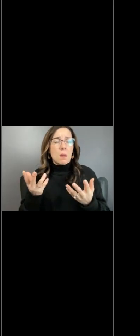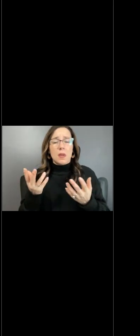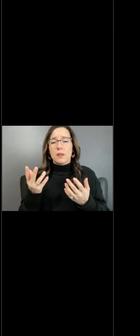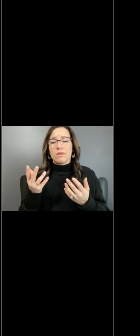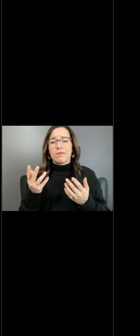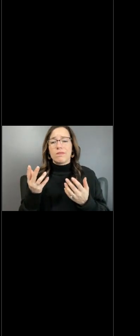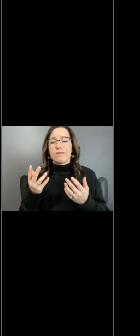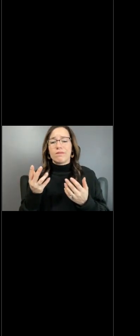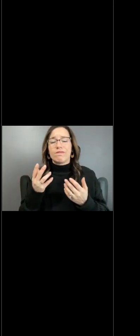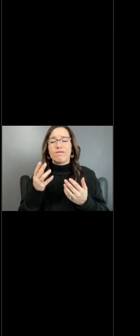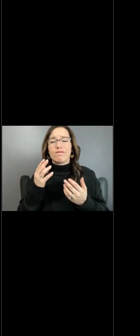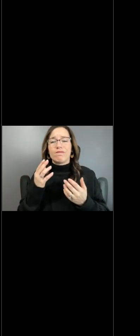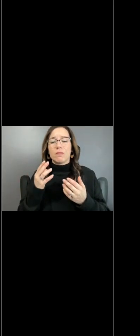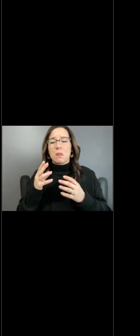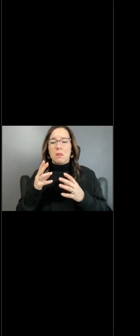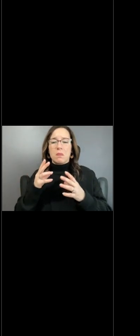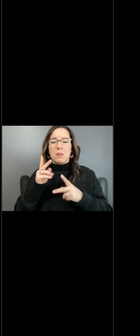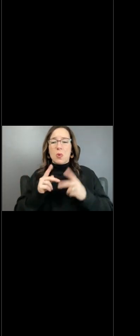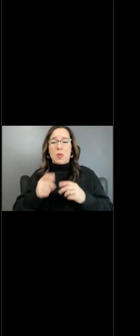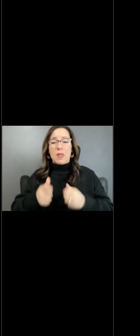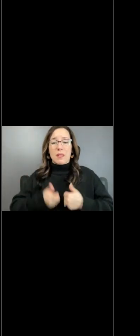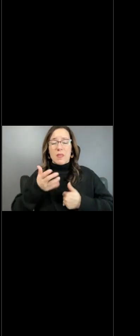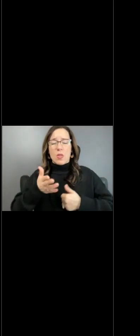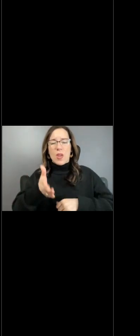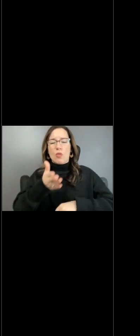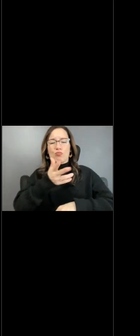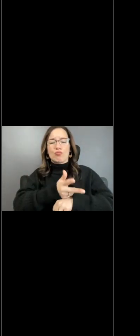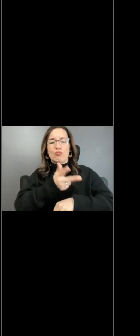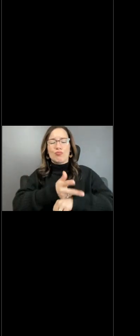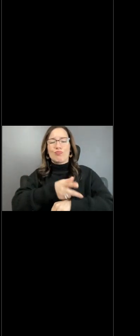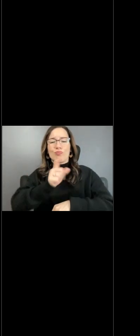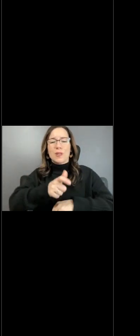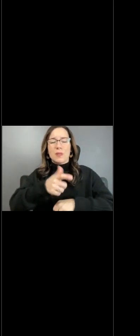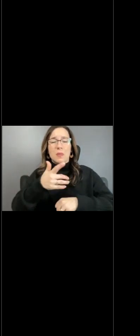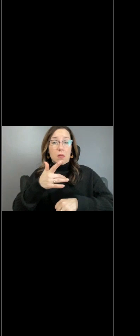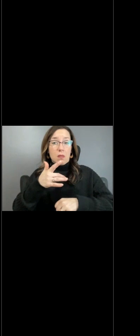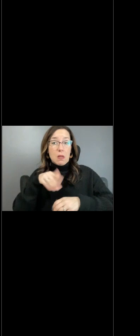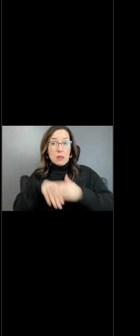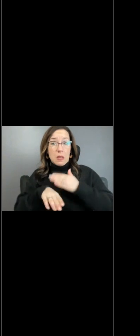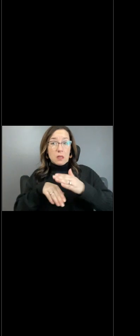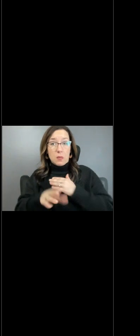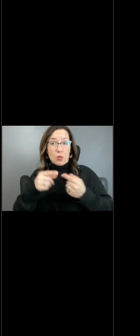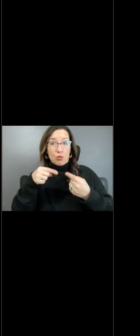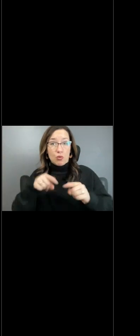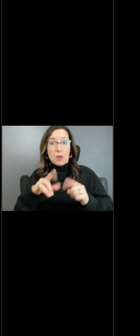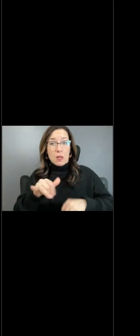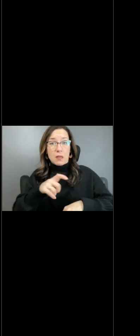spaces must be made accessible at the time of construction?